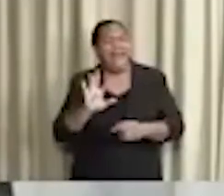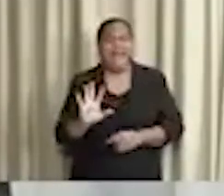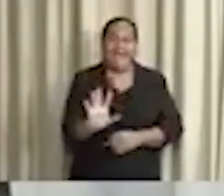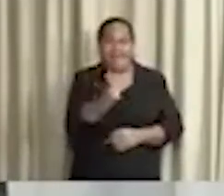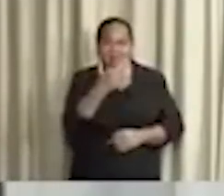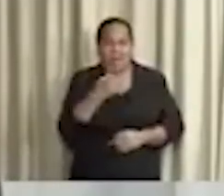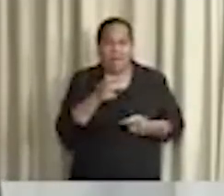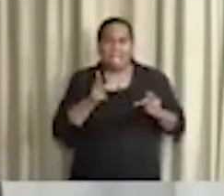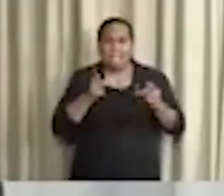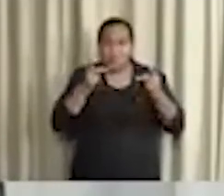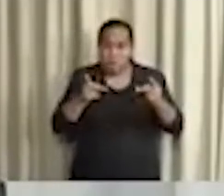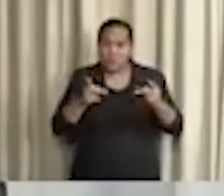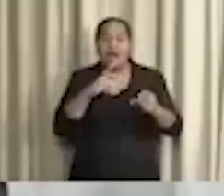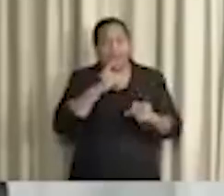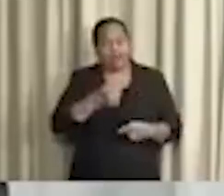given proposal.